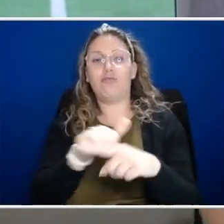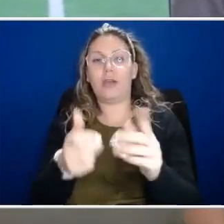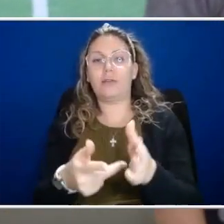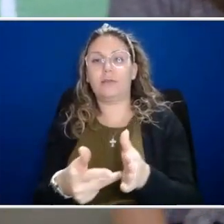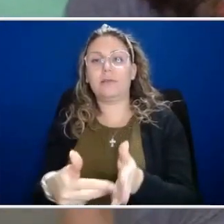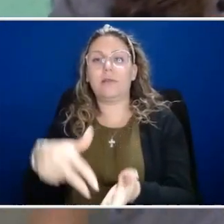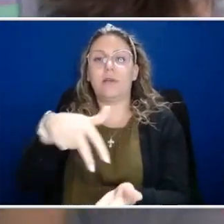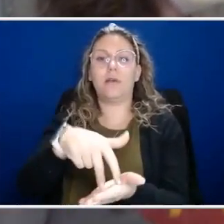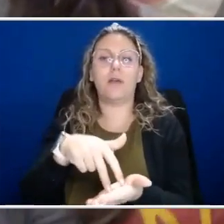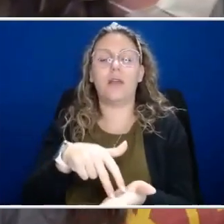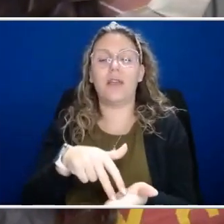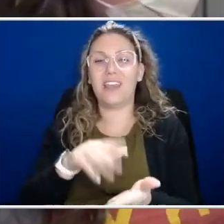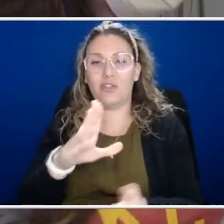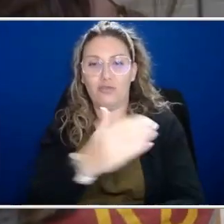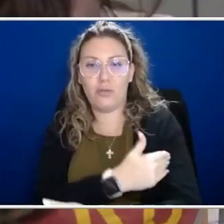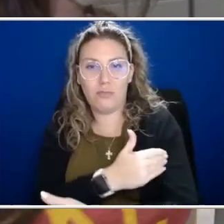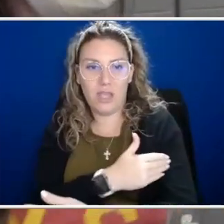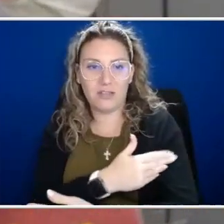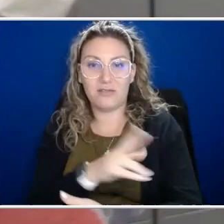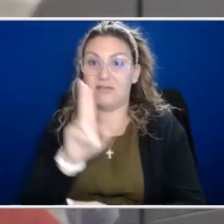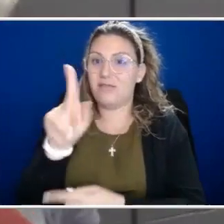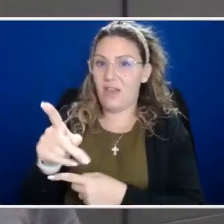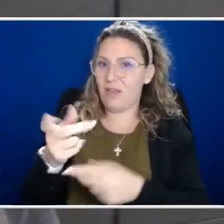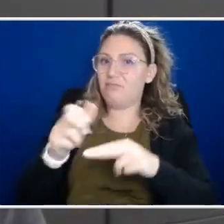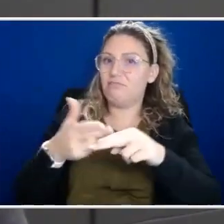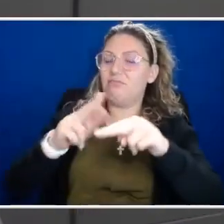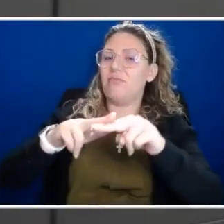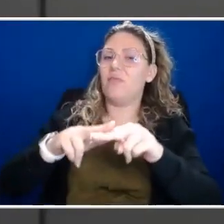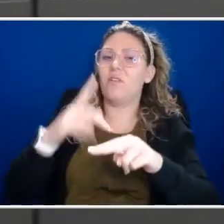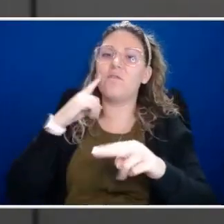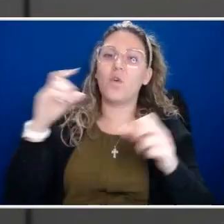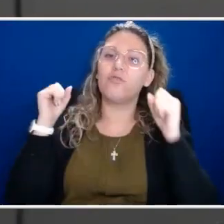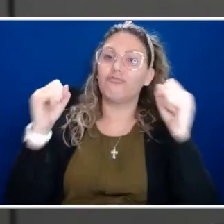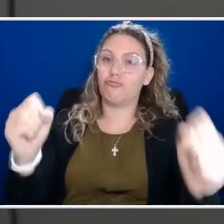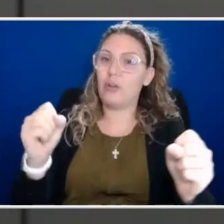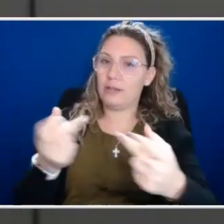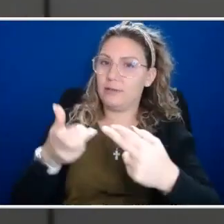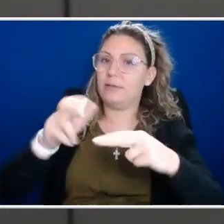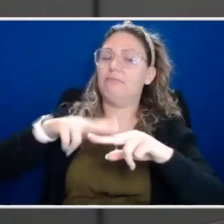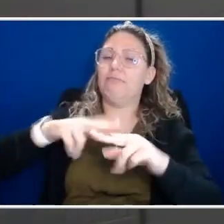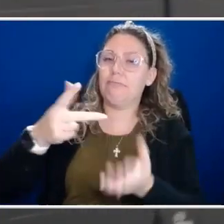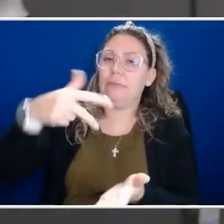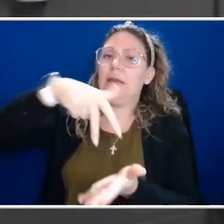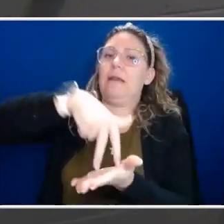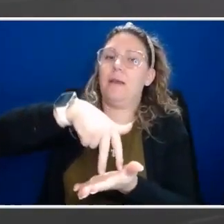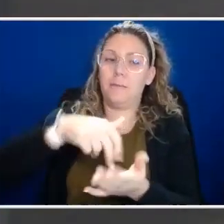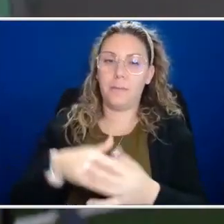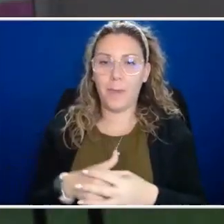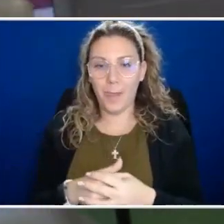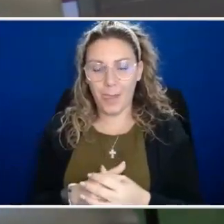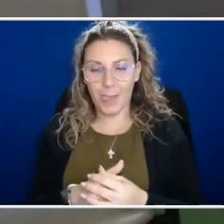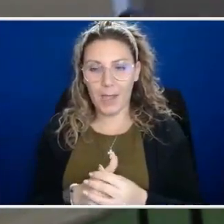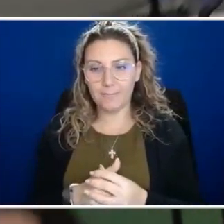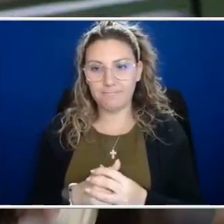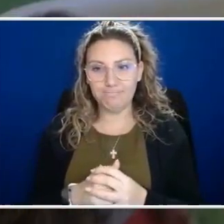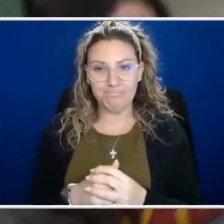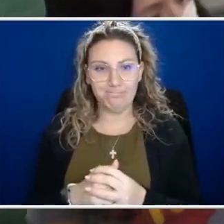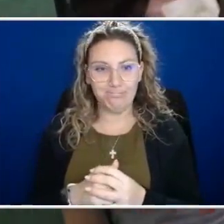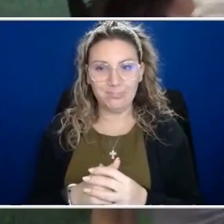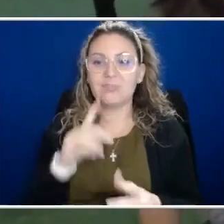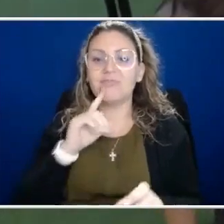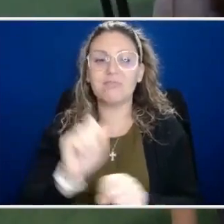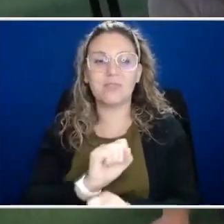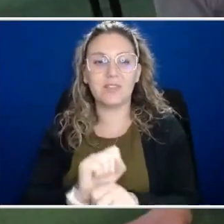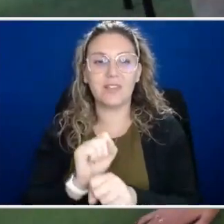up so that you can have the strength to get yourself up as big. So just having that strength. Sit down while we're... Absolutely. So like, I'm sitting